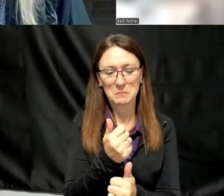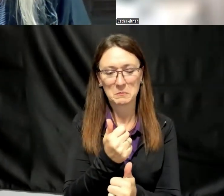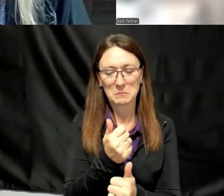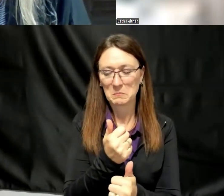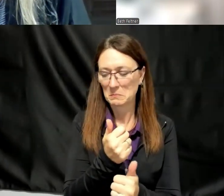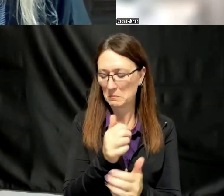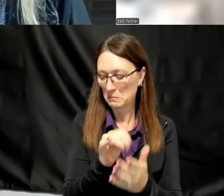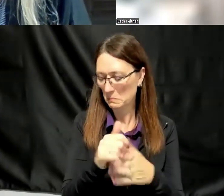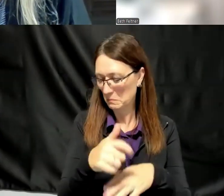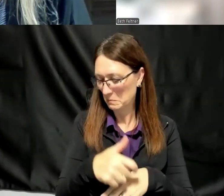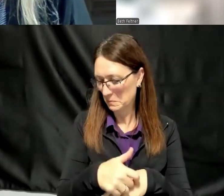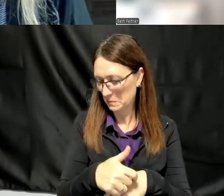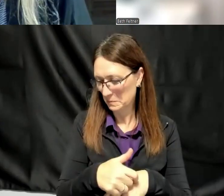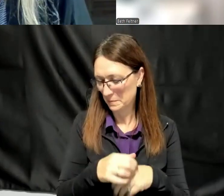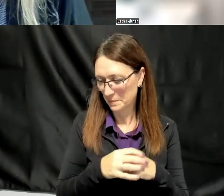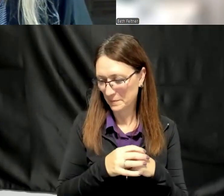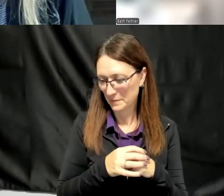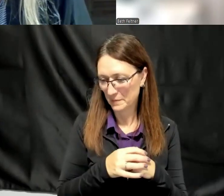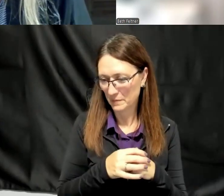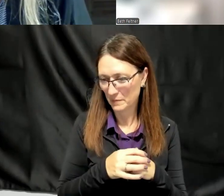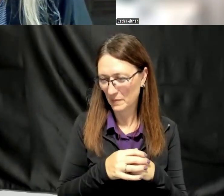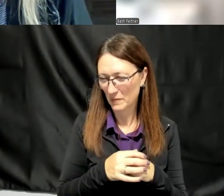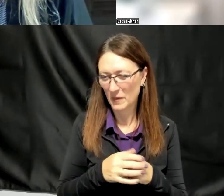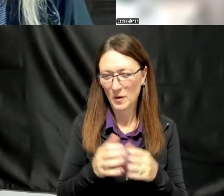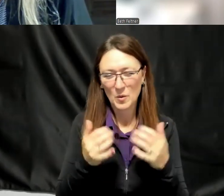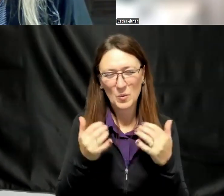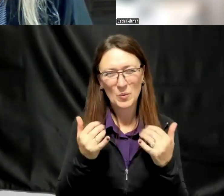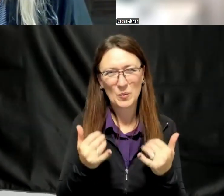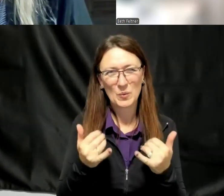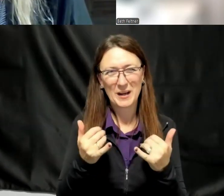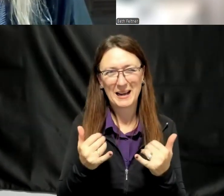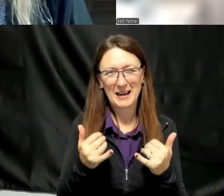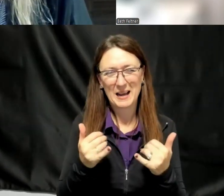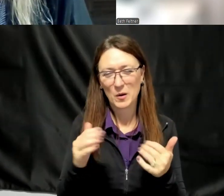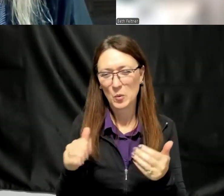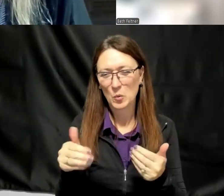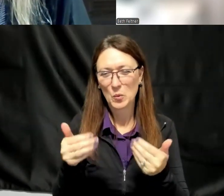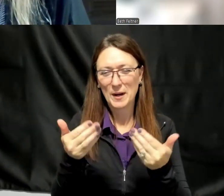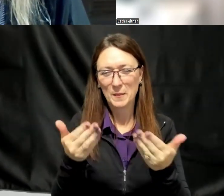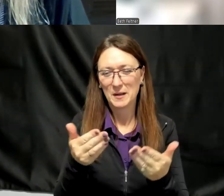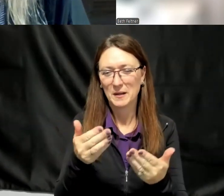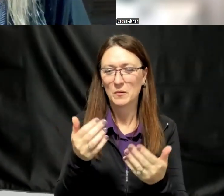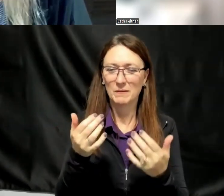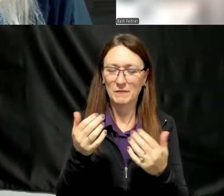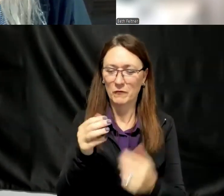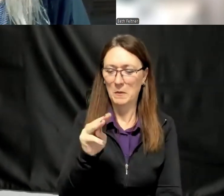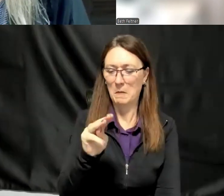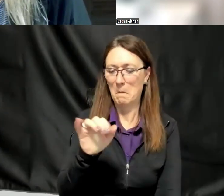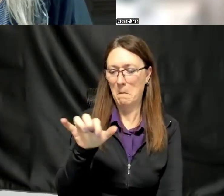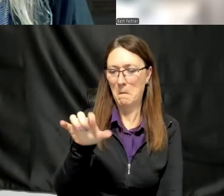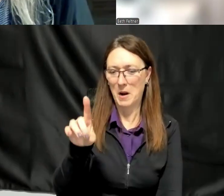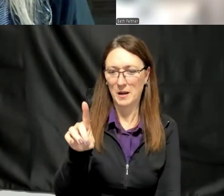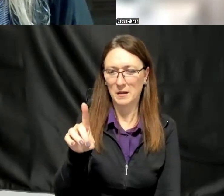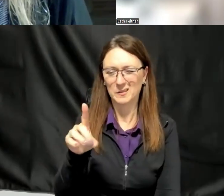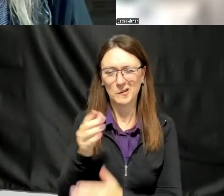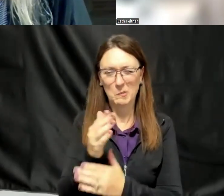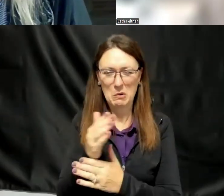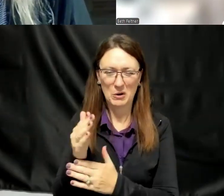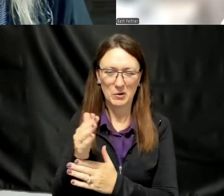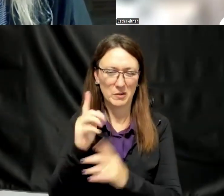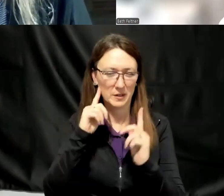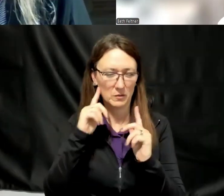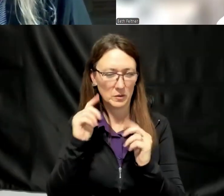They are currently only sort of recommended for mild to moderate hearing loss